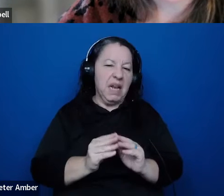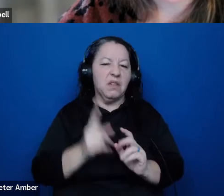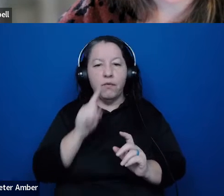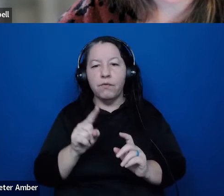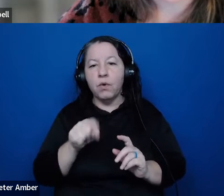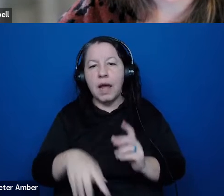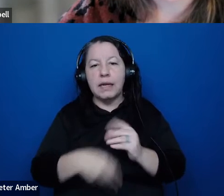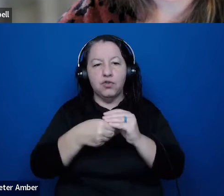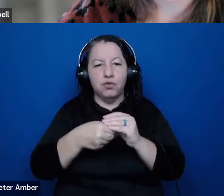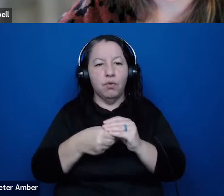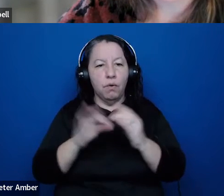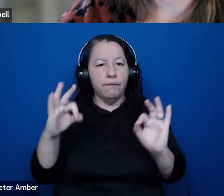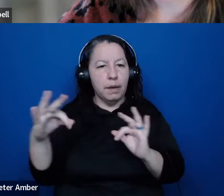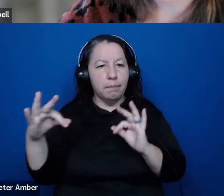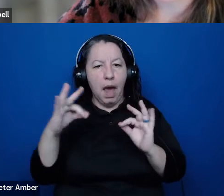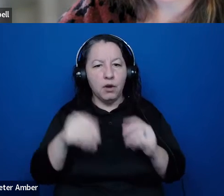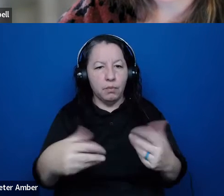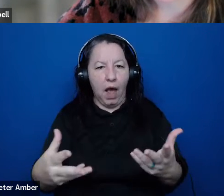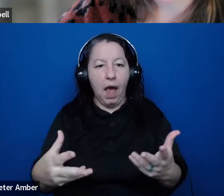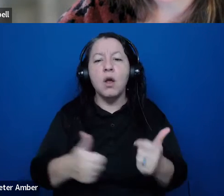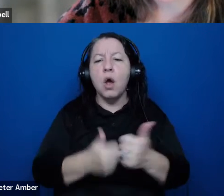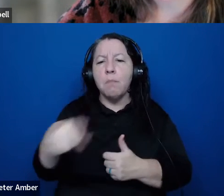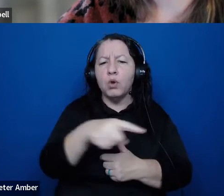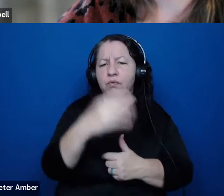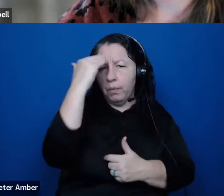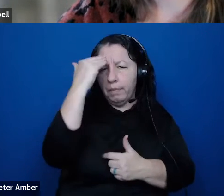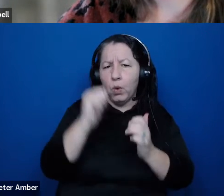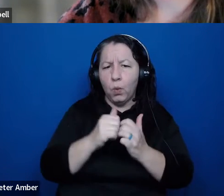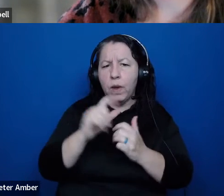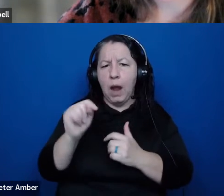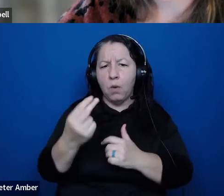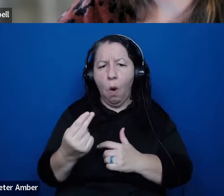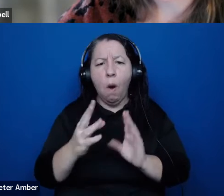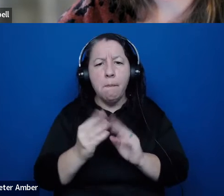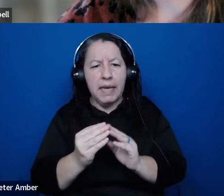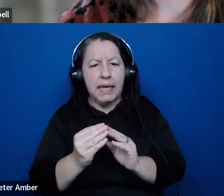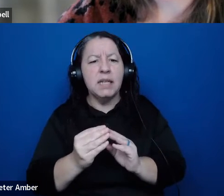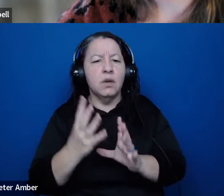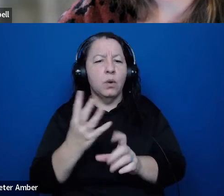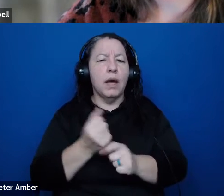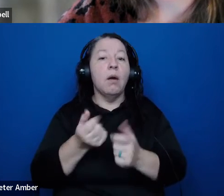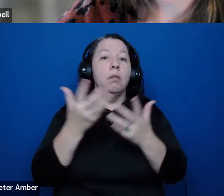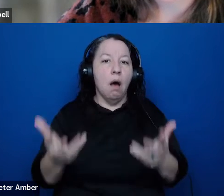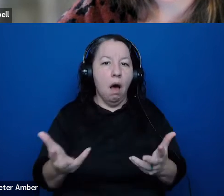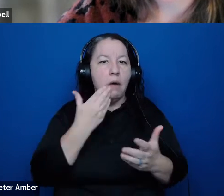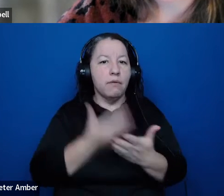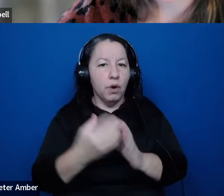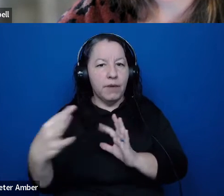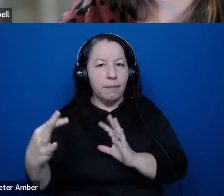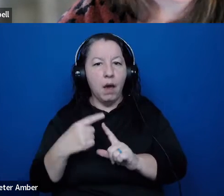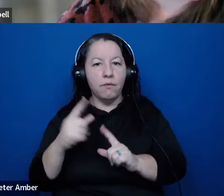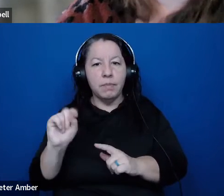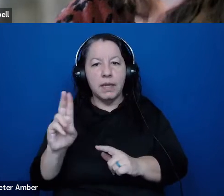Most of you are familiar with our town halls, and I think we get a lot of good feedback from our town hall meetings, both from the provider's